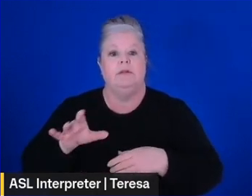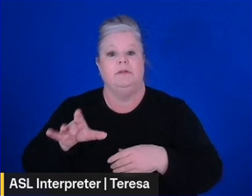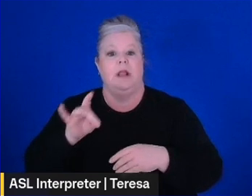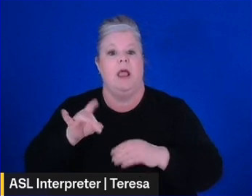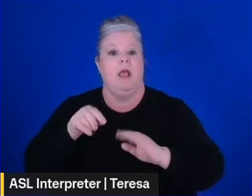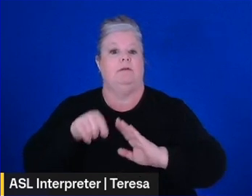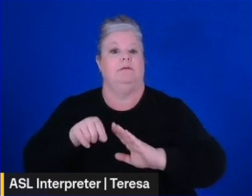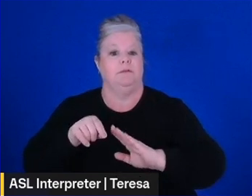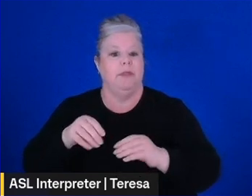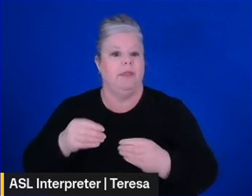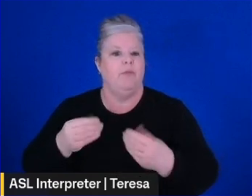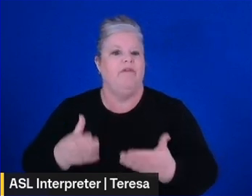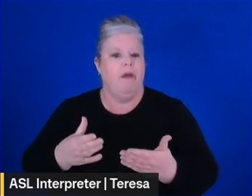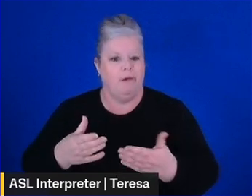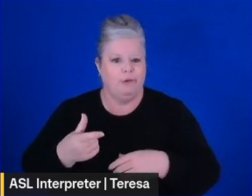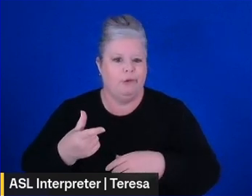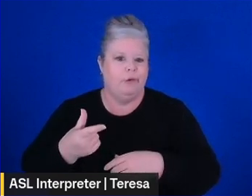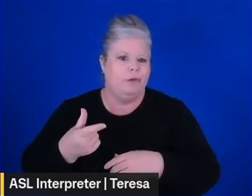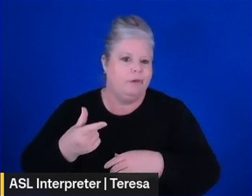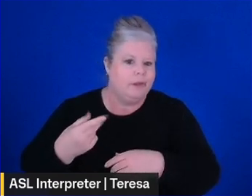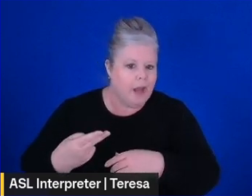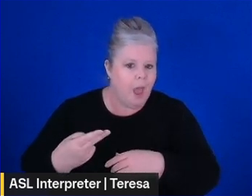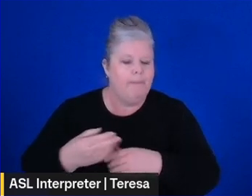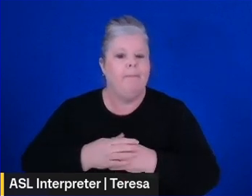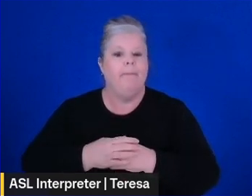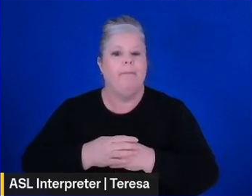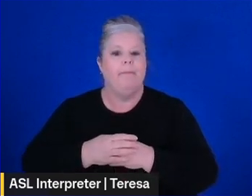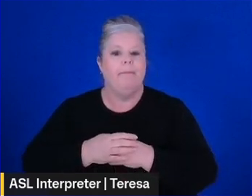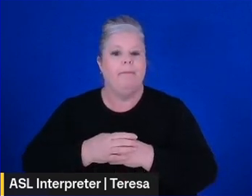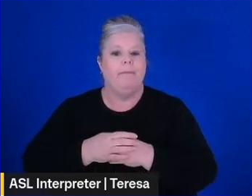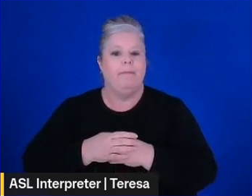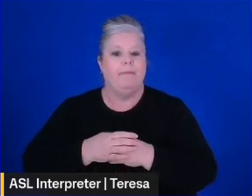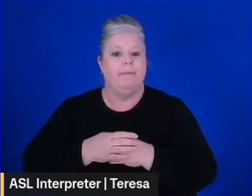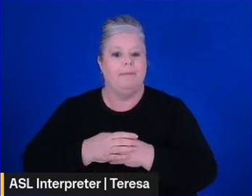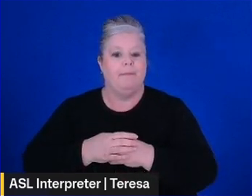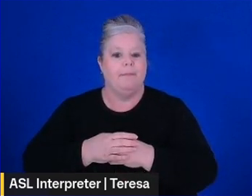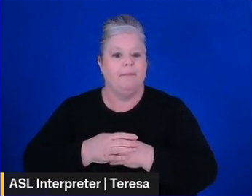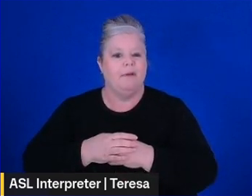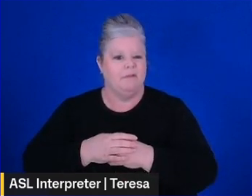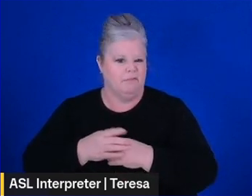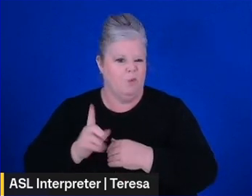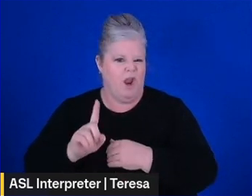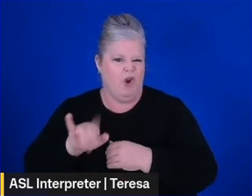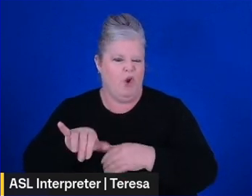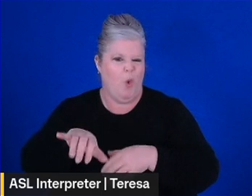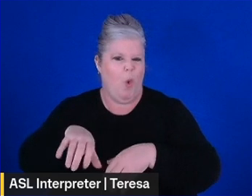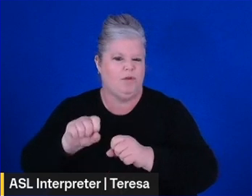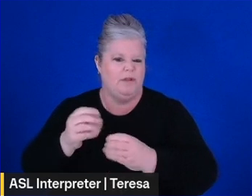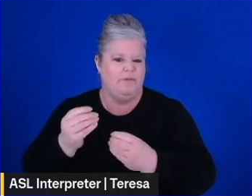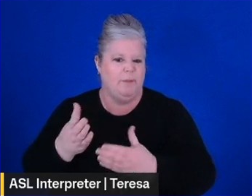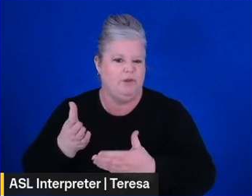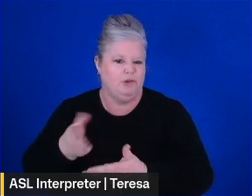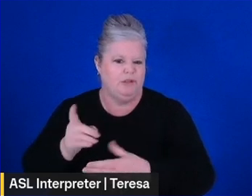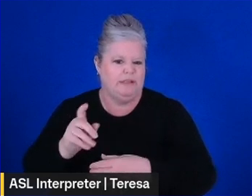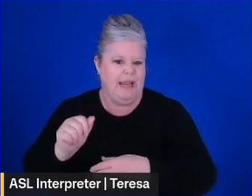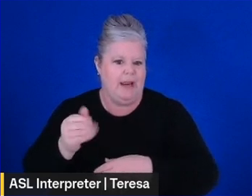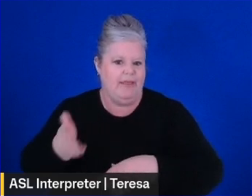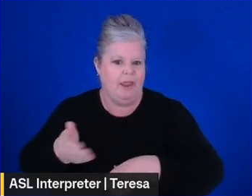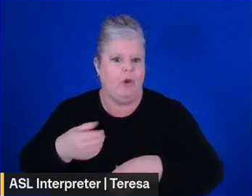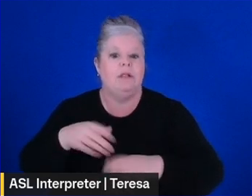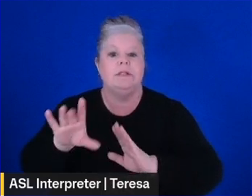where your no-code Terraform module is hosted. You select your